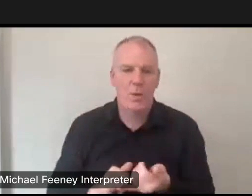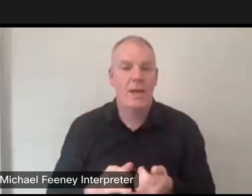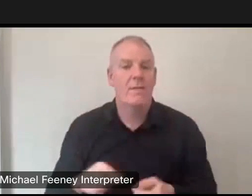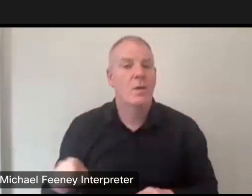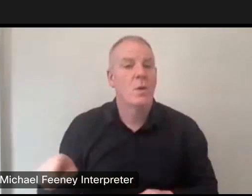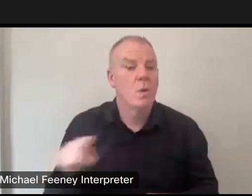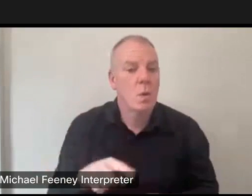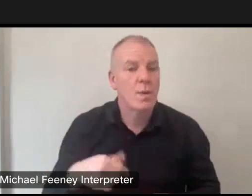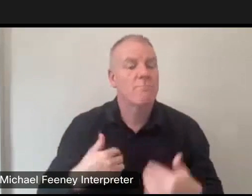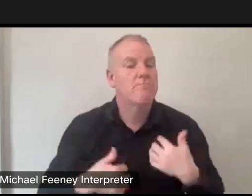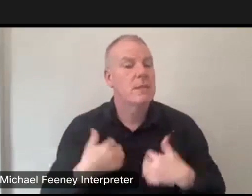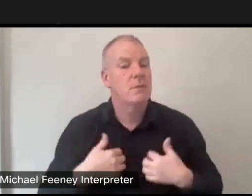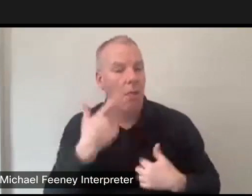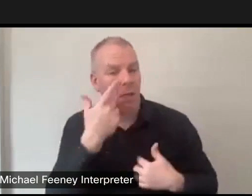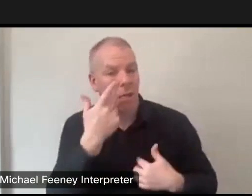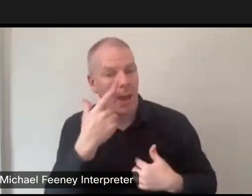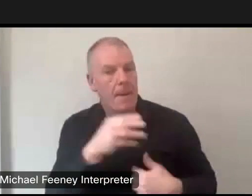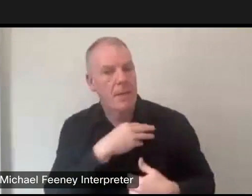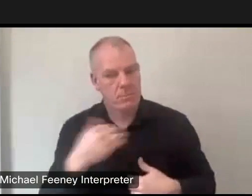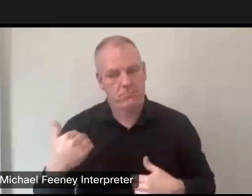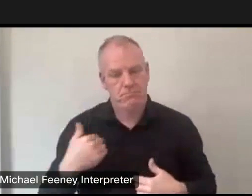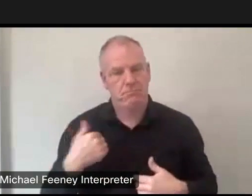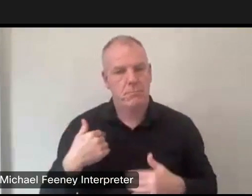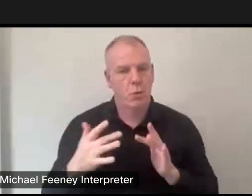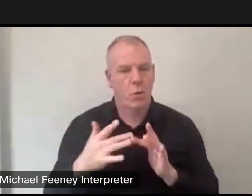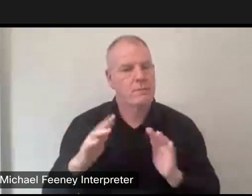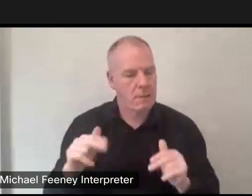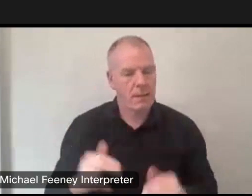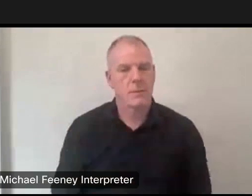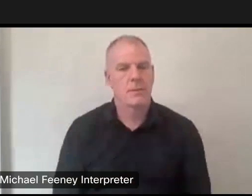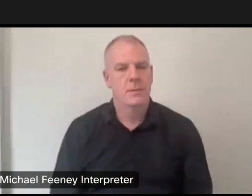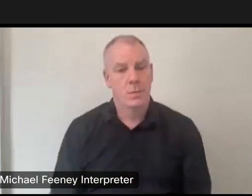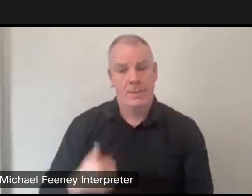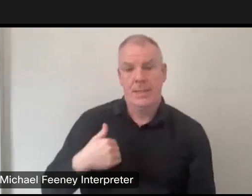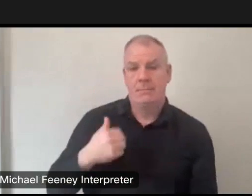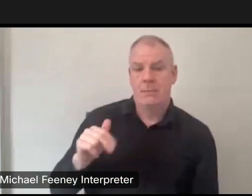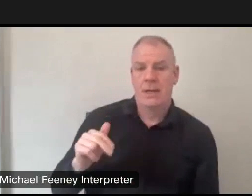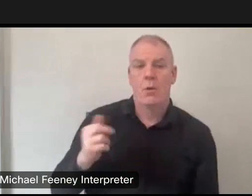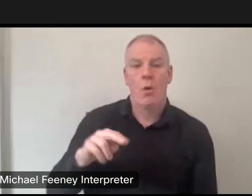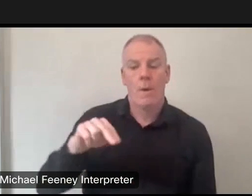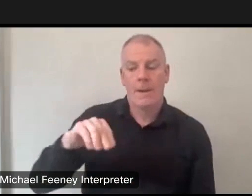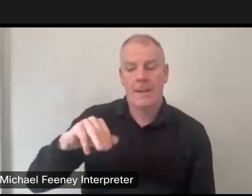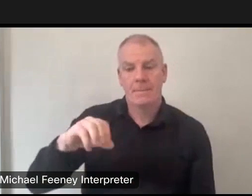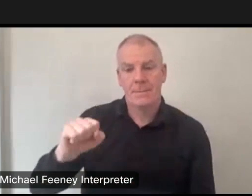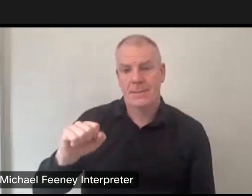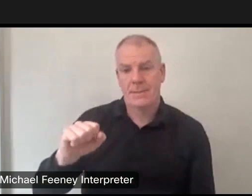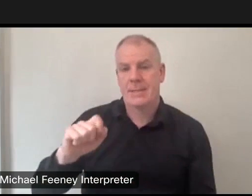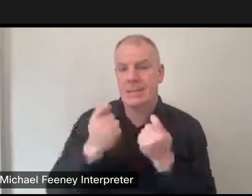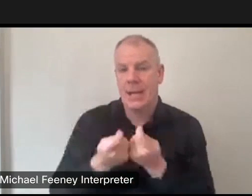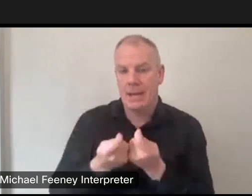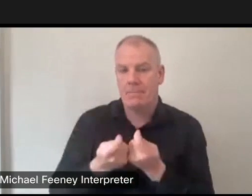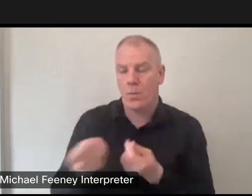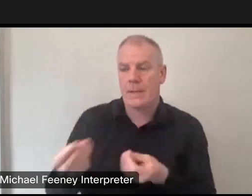particularly interested in your, please don't hesitate to get in contact with me or the NIMS team who will funnel that request to